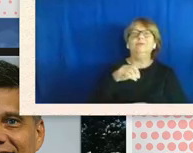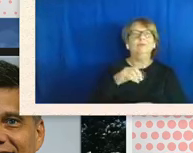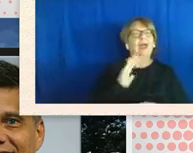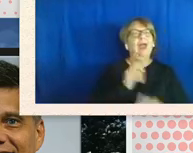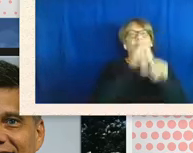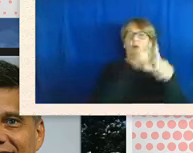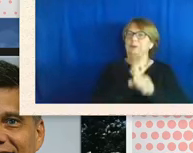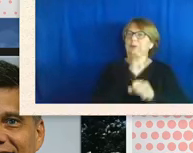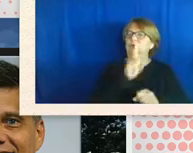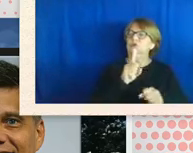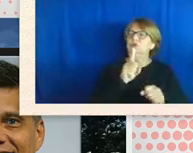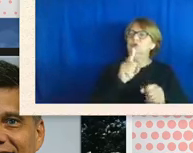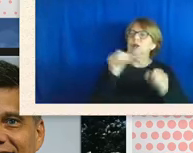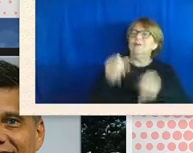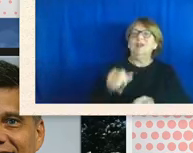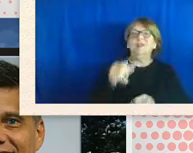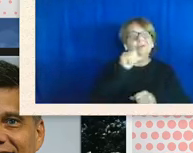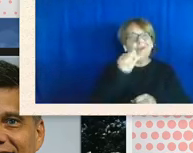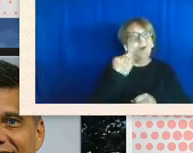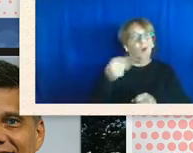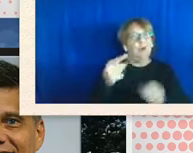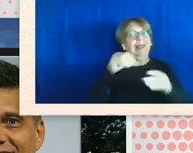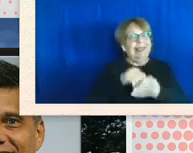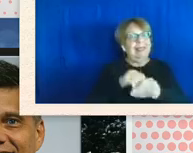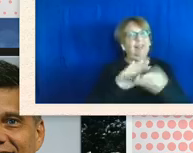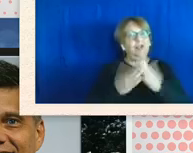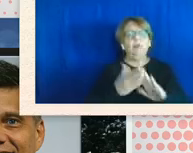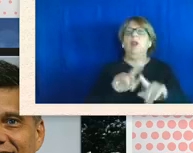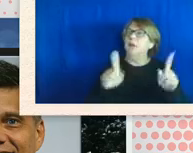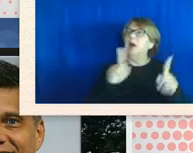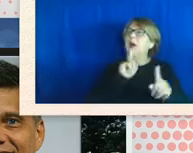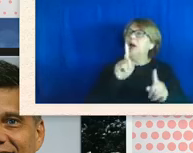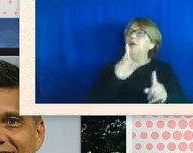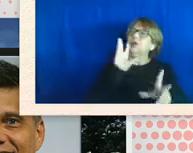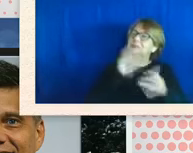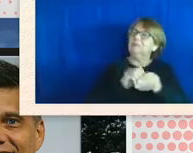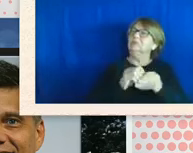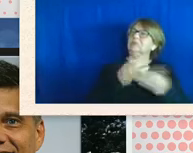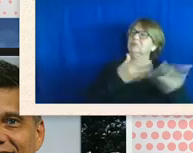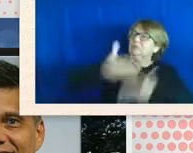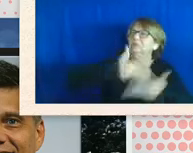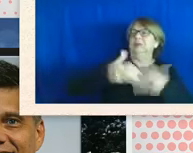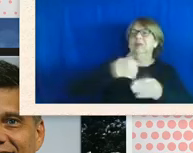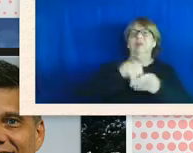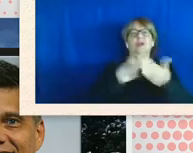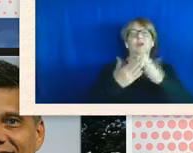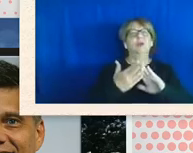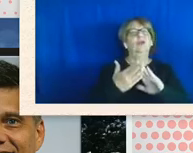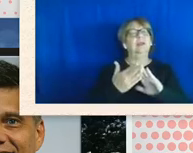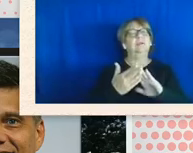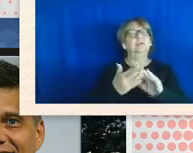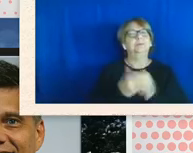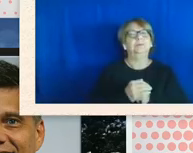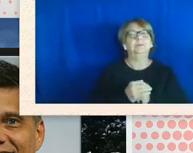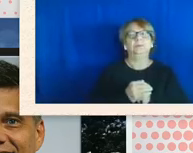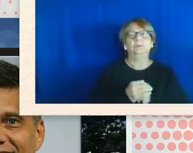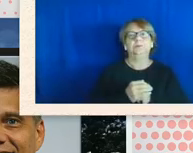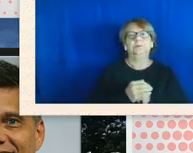not just in the community, but are actually a part of the community, and really looking at, what their